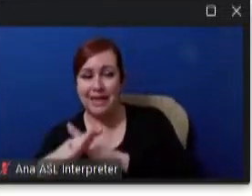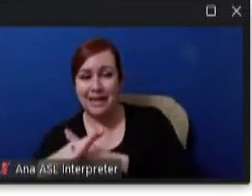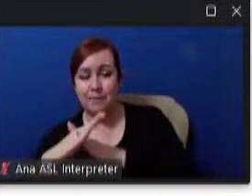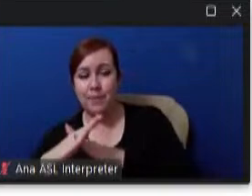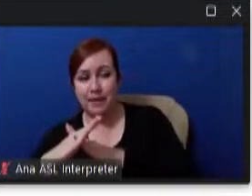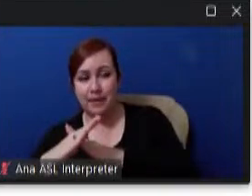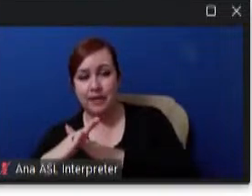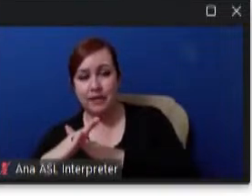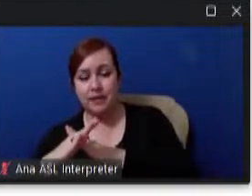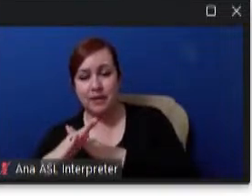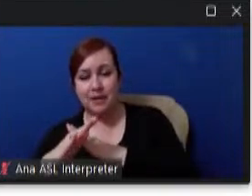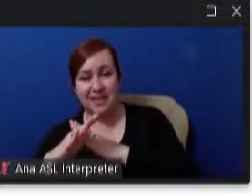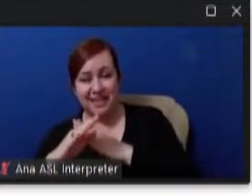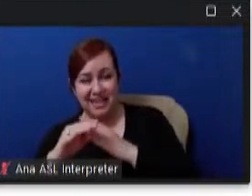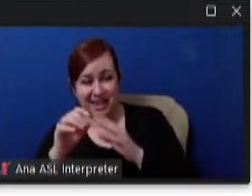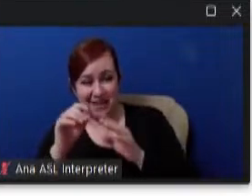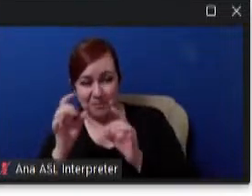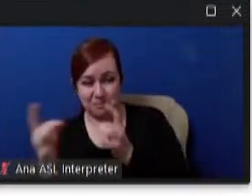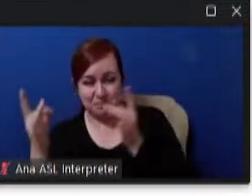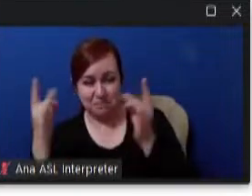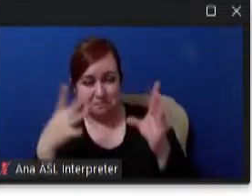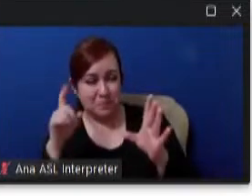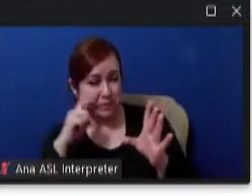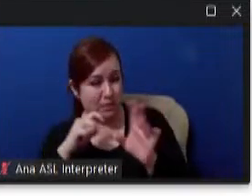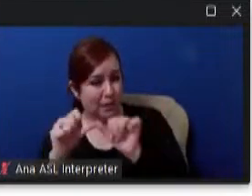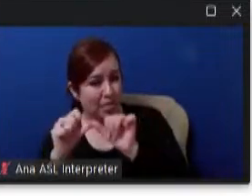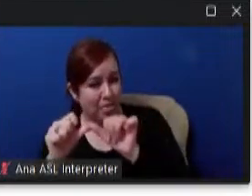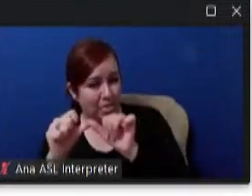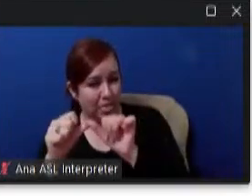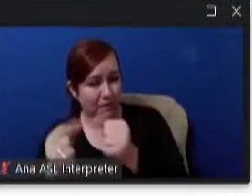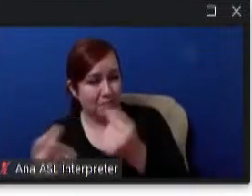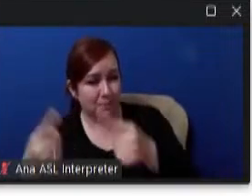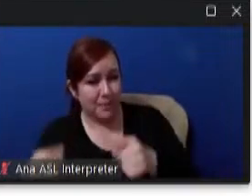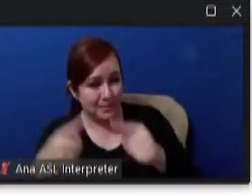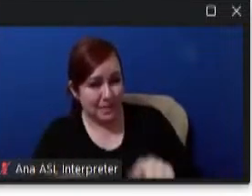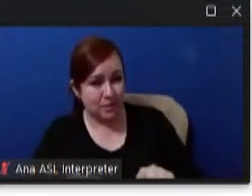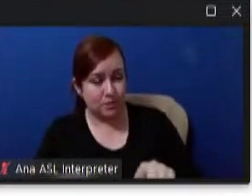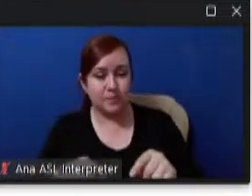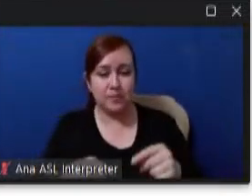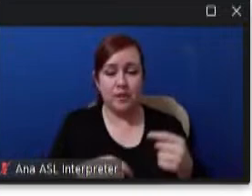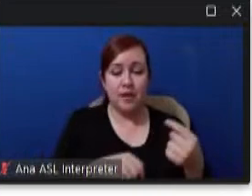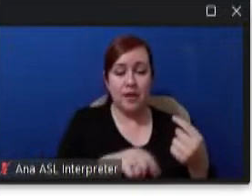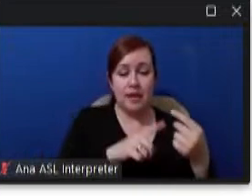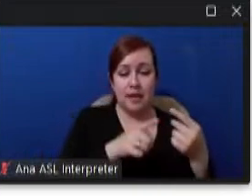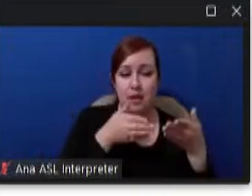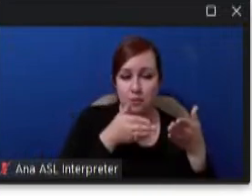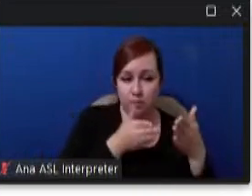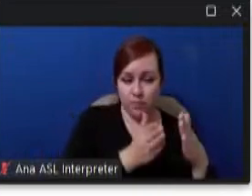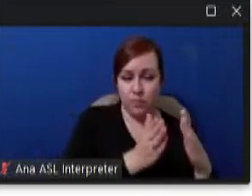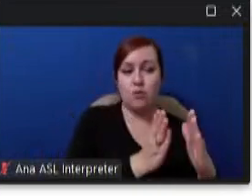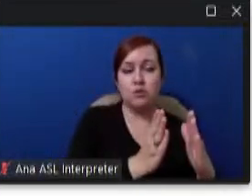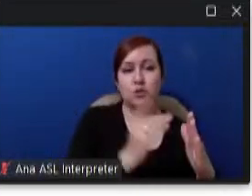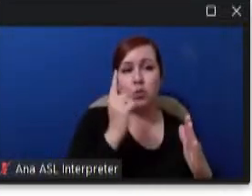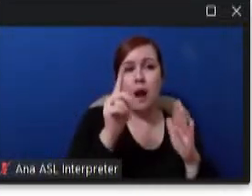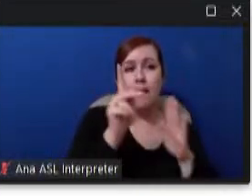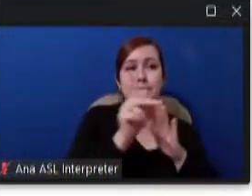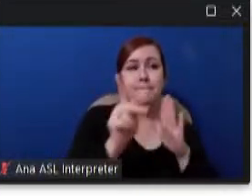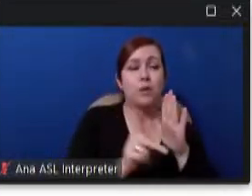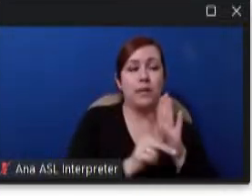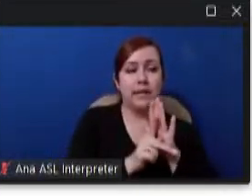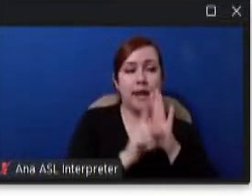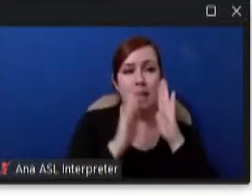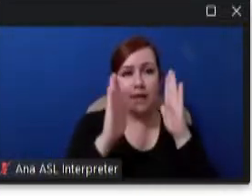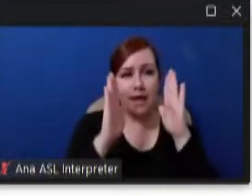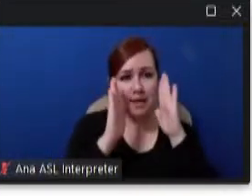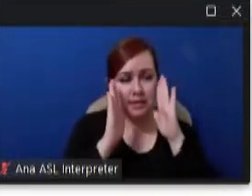to impede or prevent this sexual violence and aggression. But number two, the policy